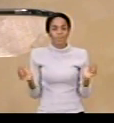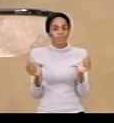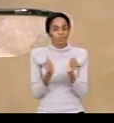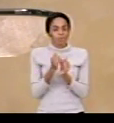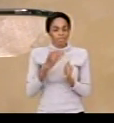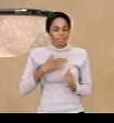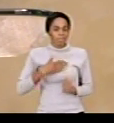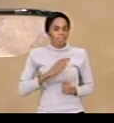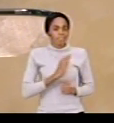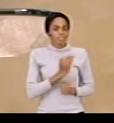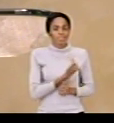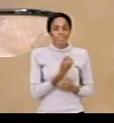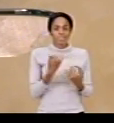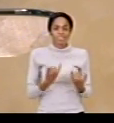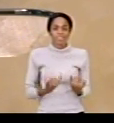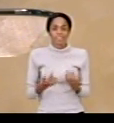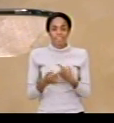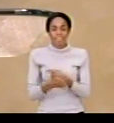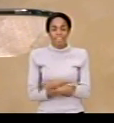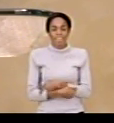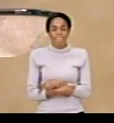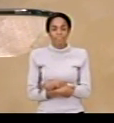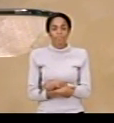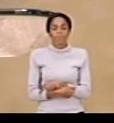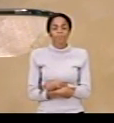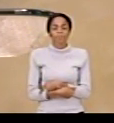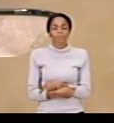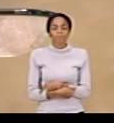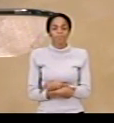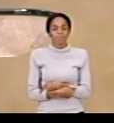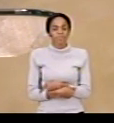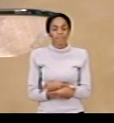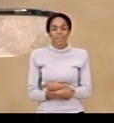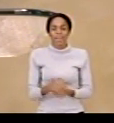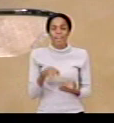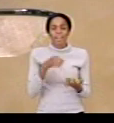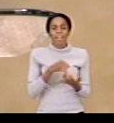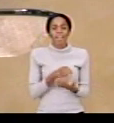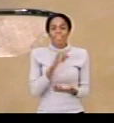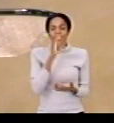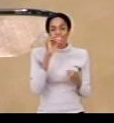well with my soul today in the name of